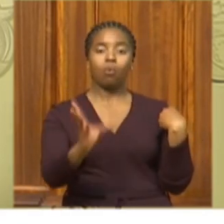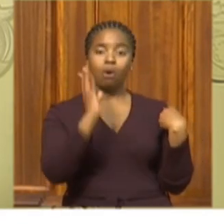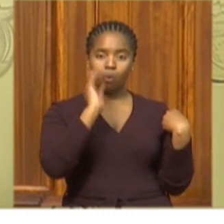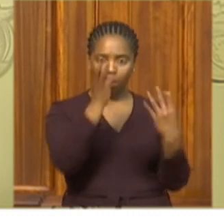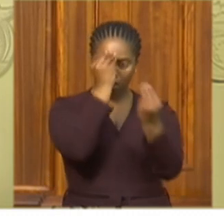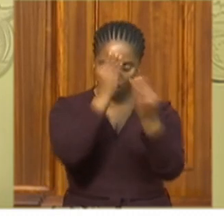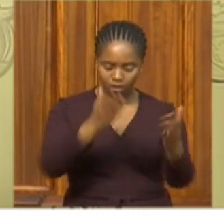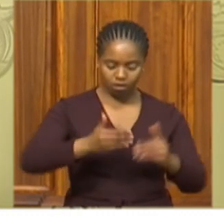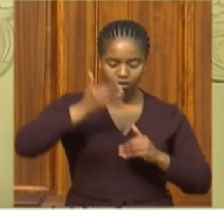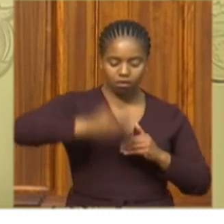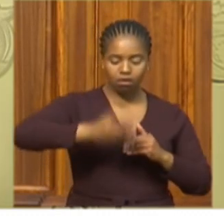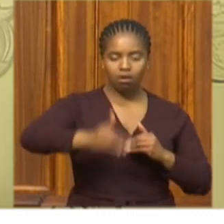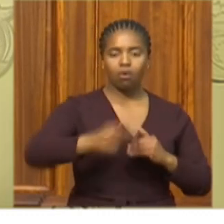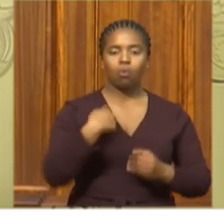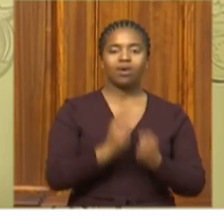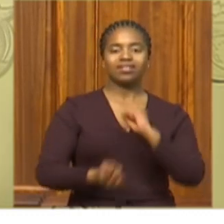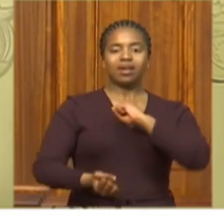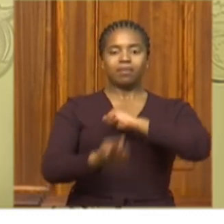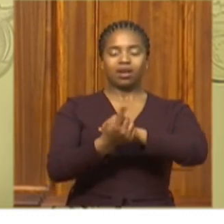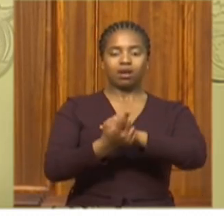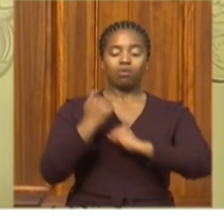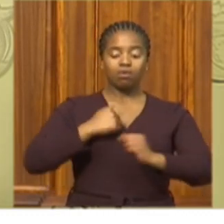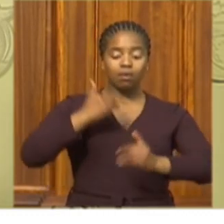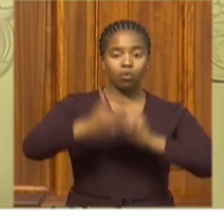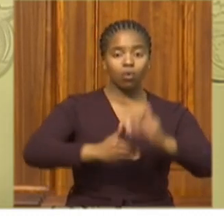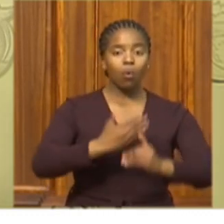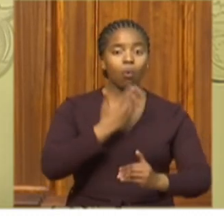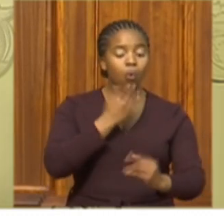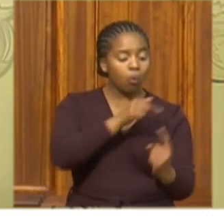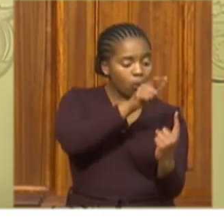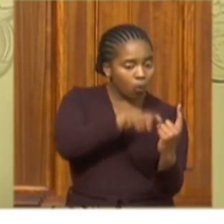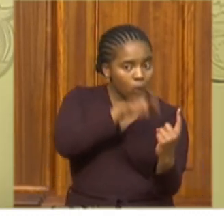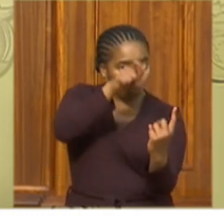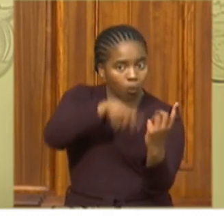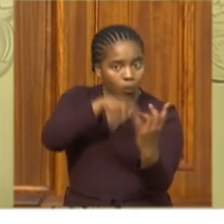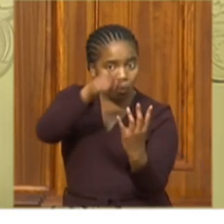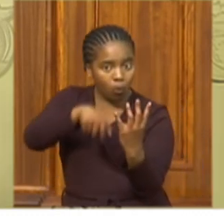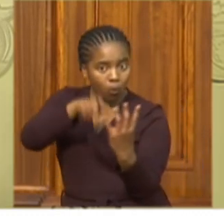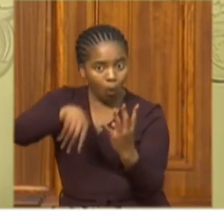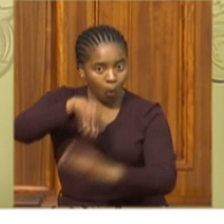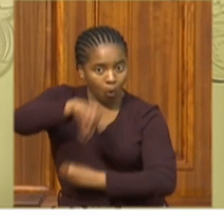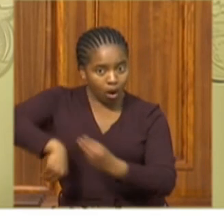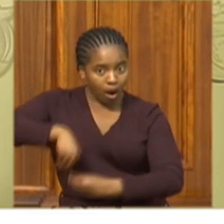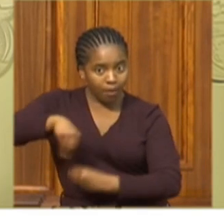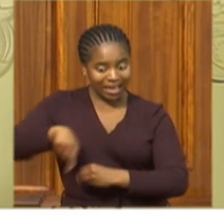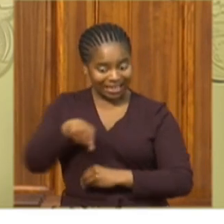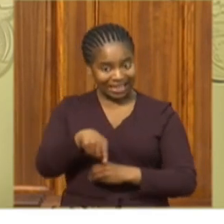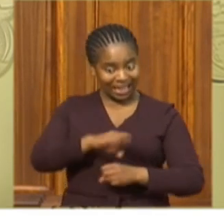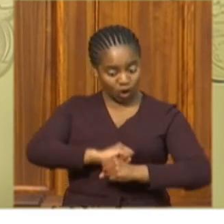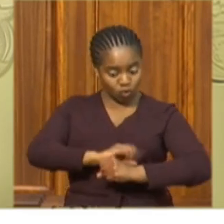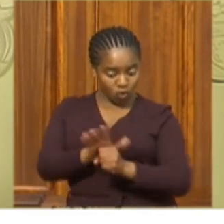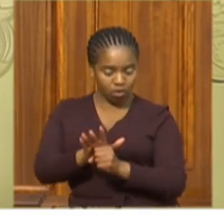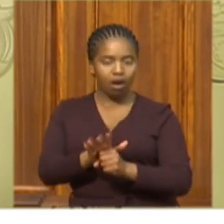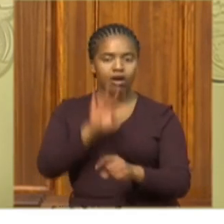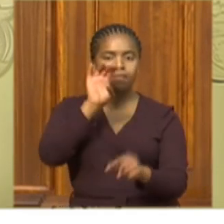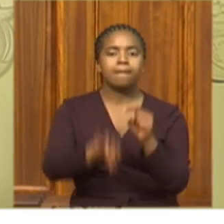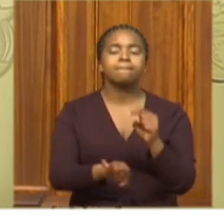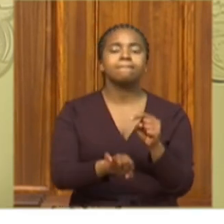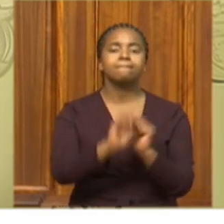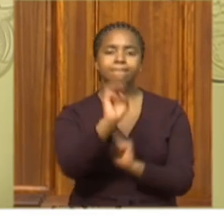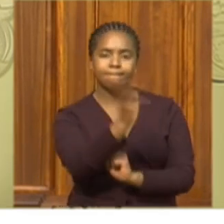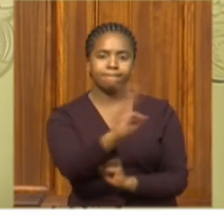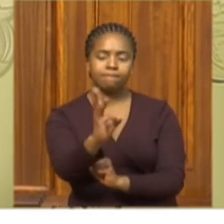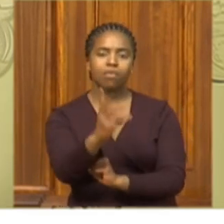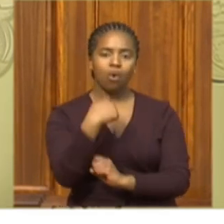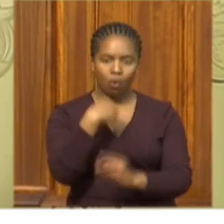update the nation on the progress that we are making transparently. We continue